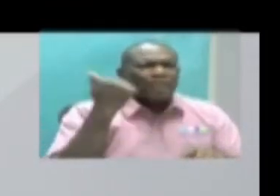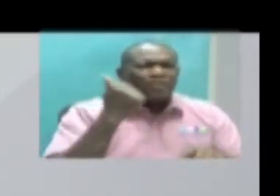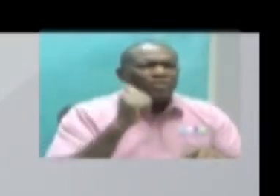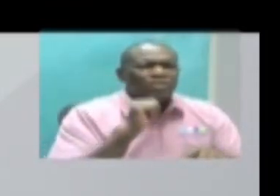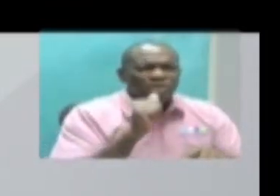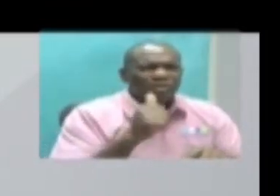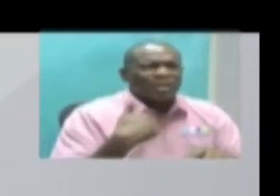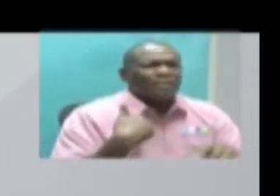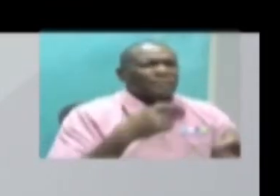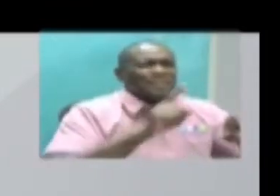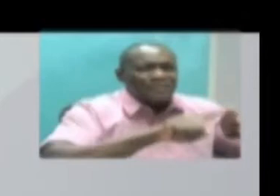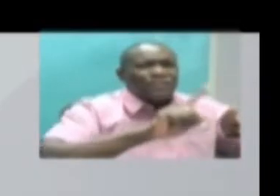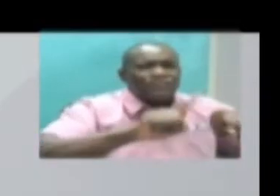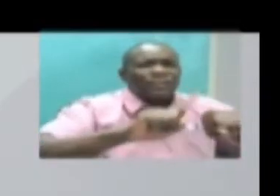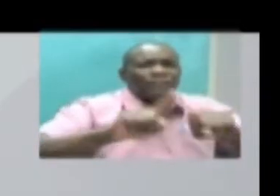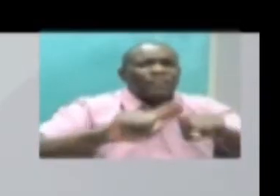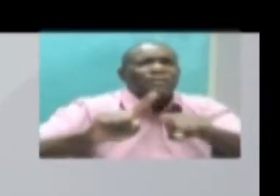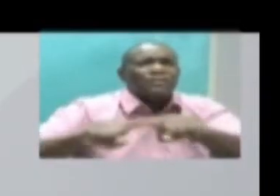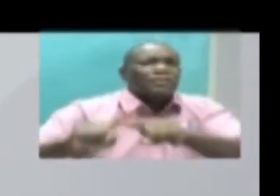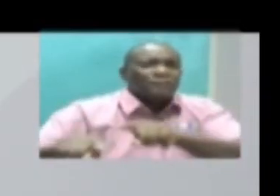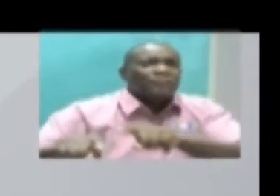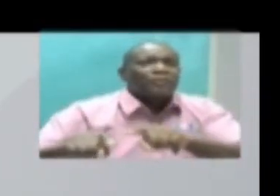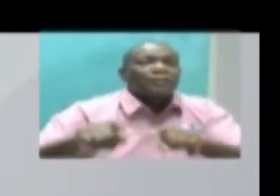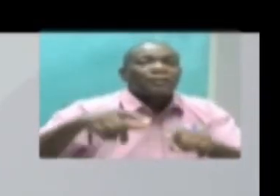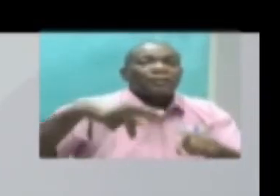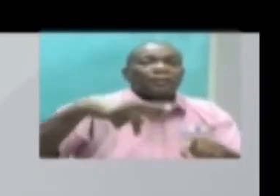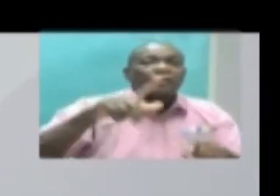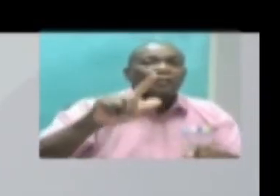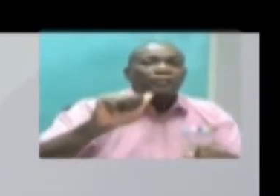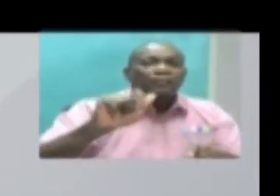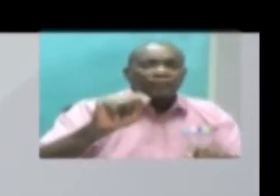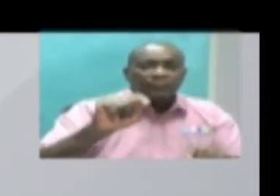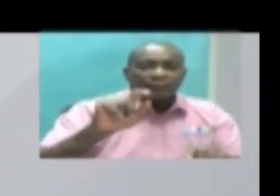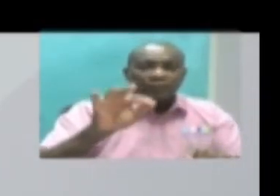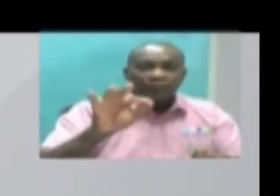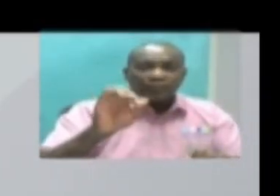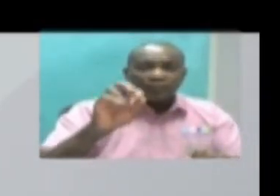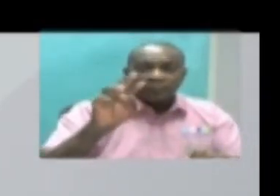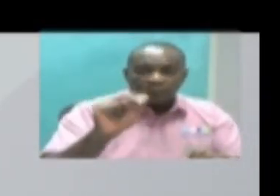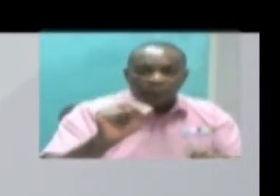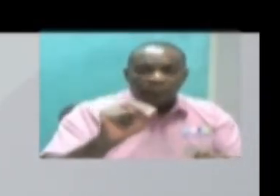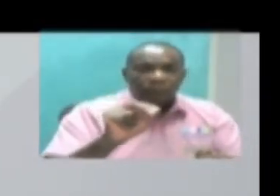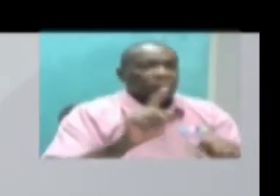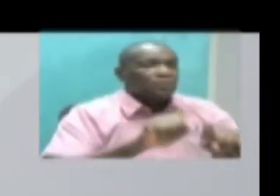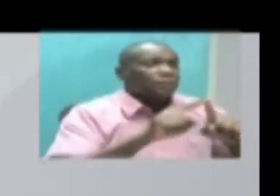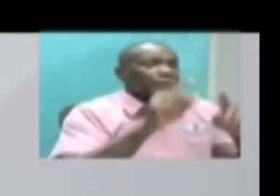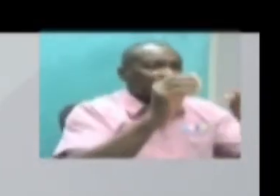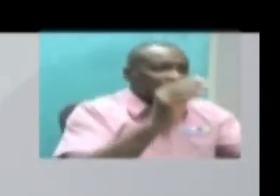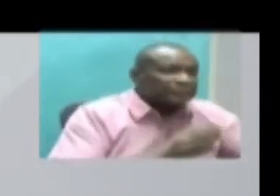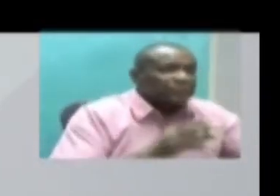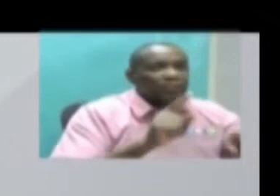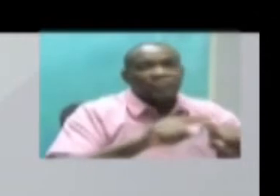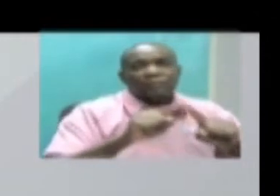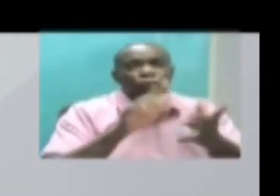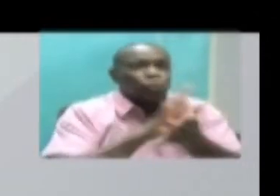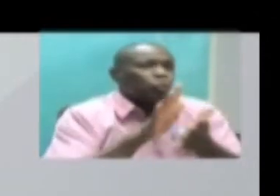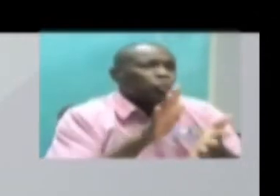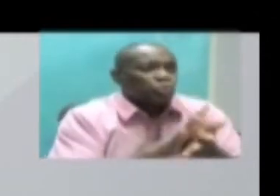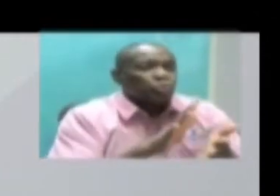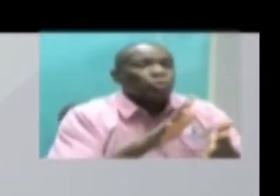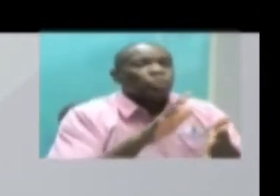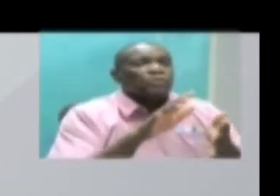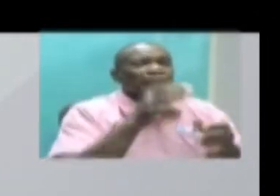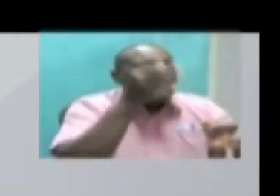different platforms being chosen by teachers, different schools, different platforms. And that opens a